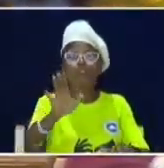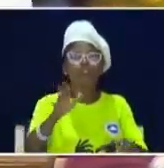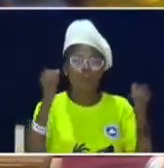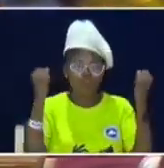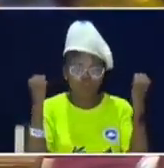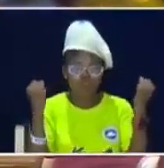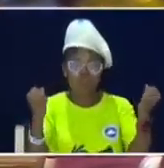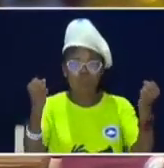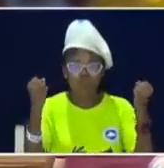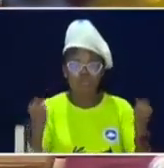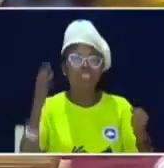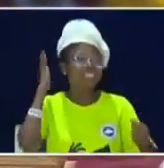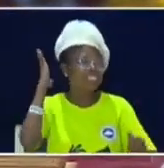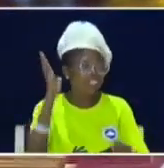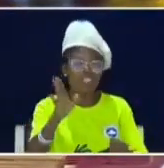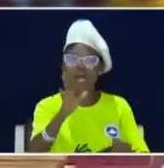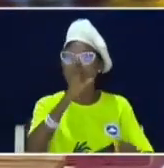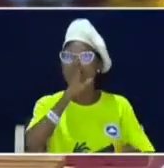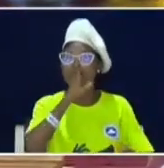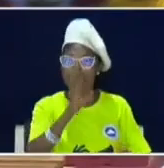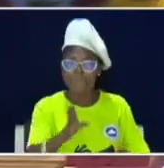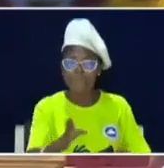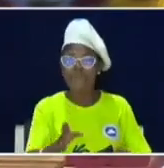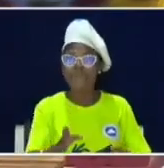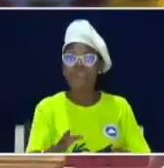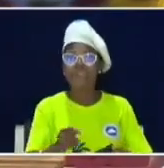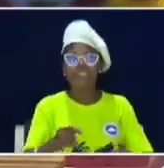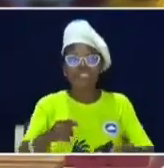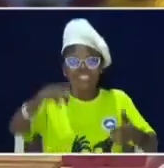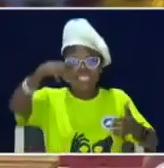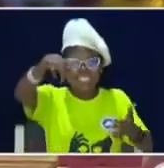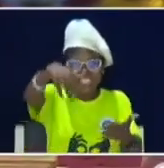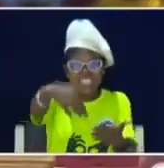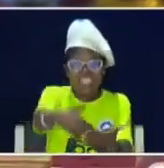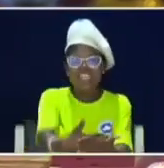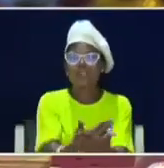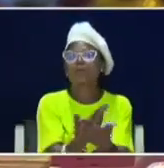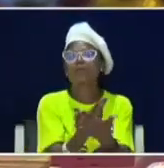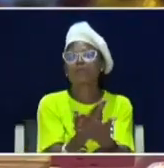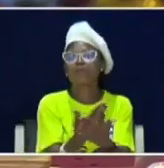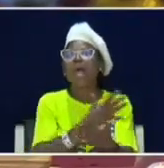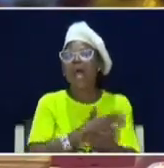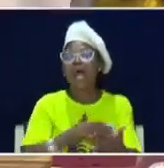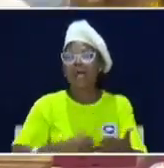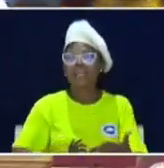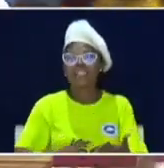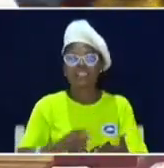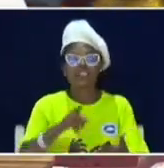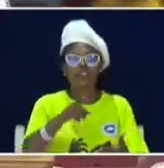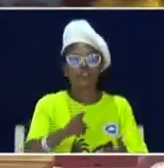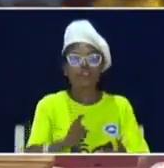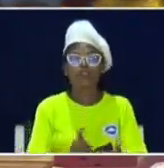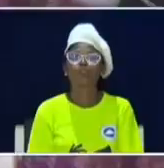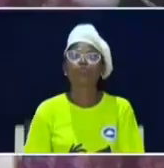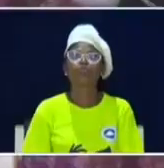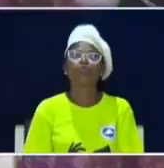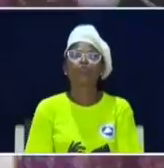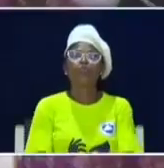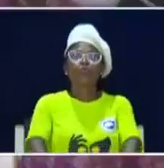strength shall be what? Renew. And you mount up. Say to somebody, mount up.